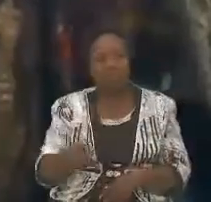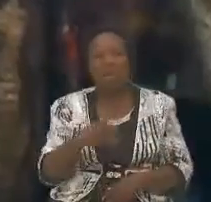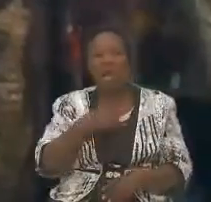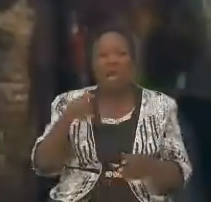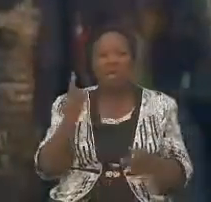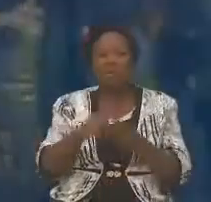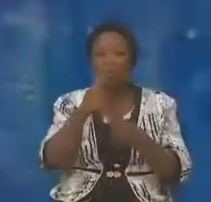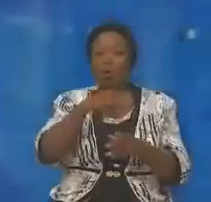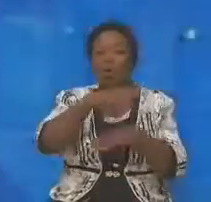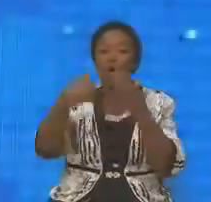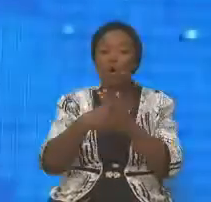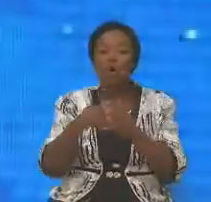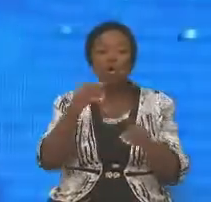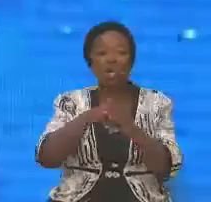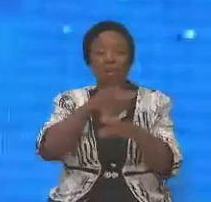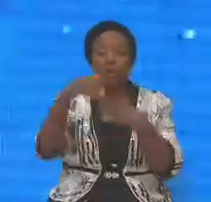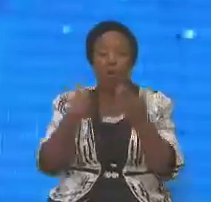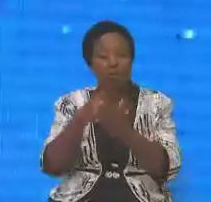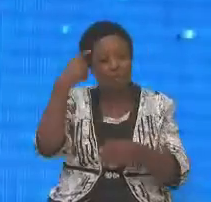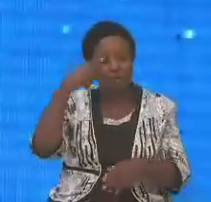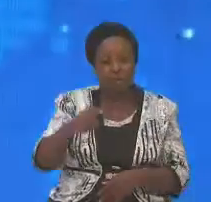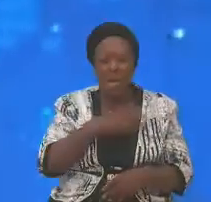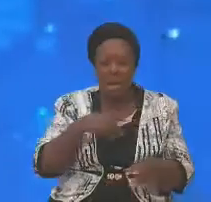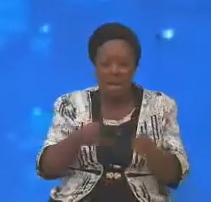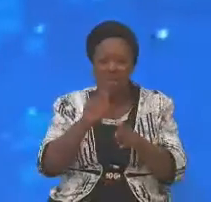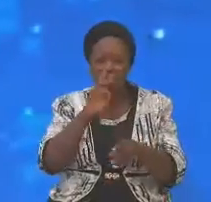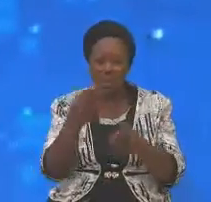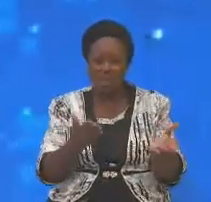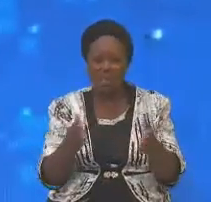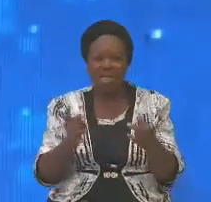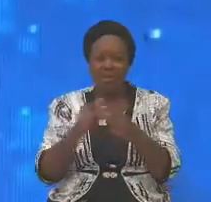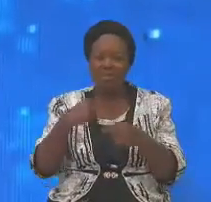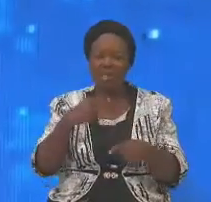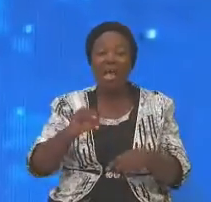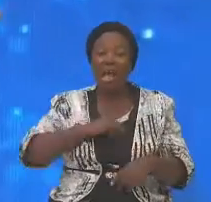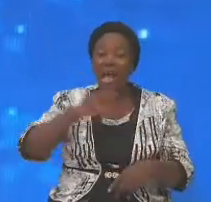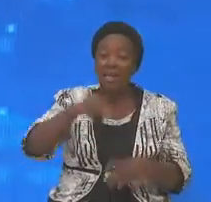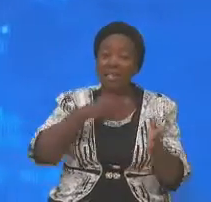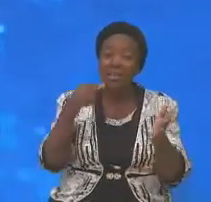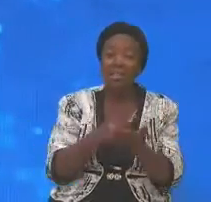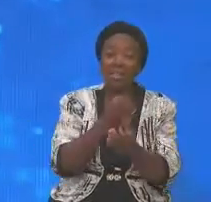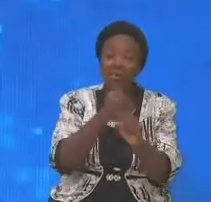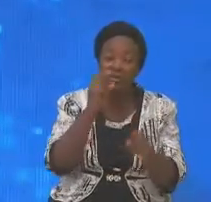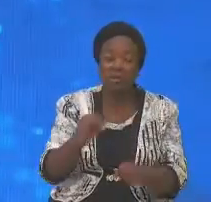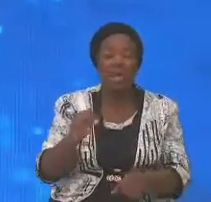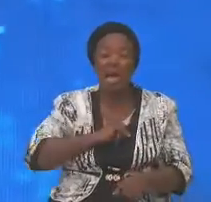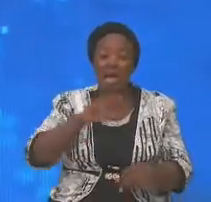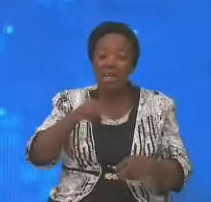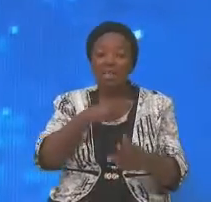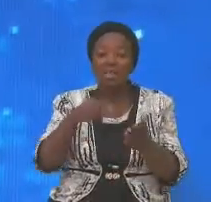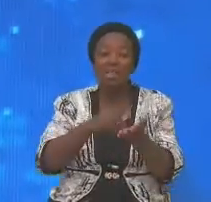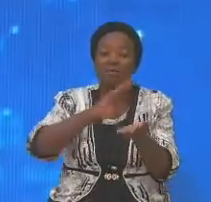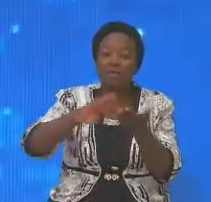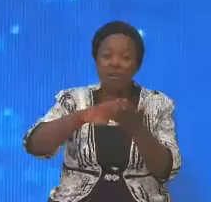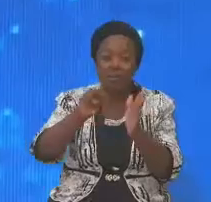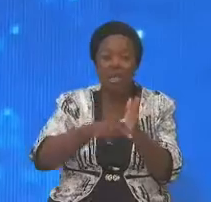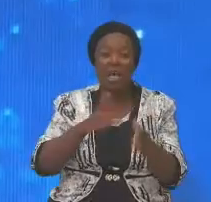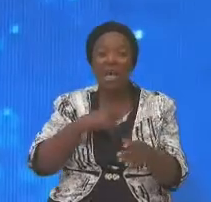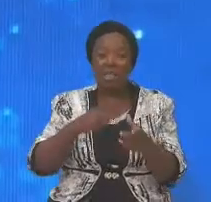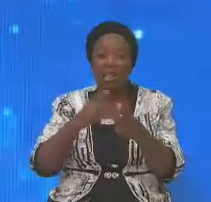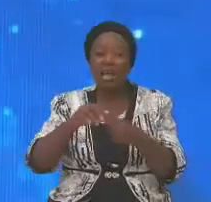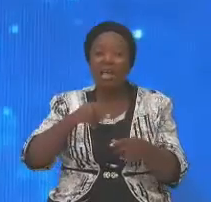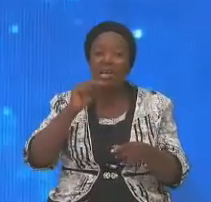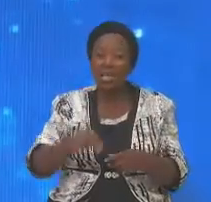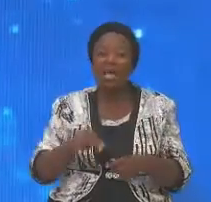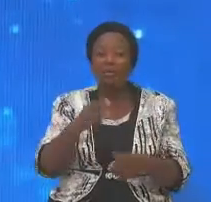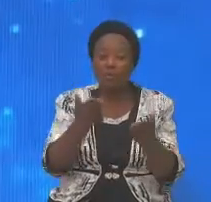anymore. You'll not fear hell anymore. Because you know you are not going to hell. You are going, where are you going? As